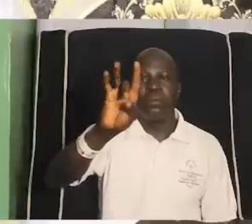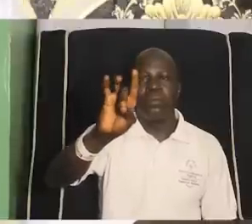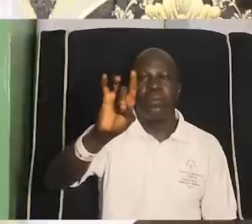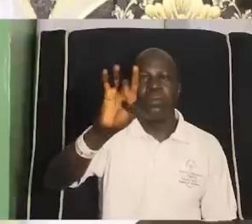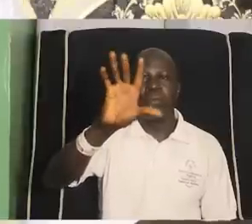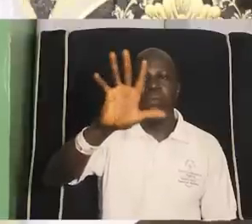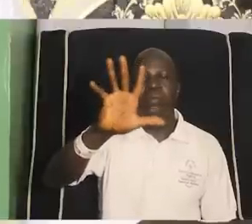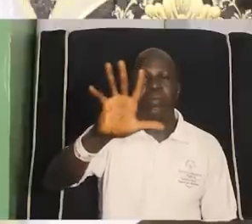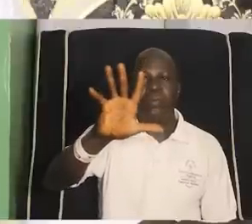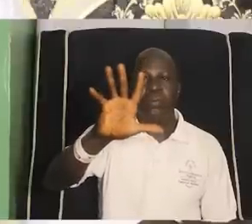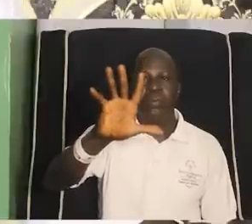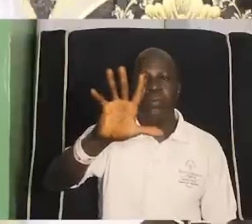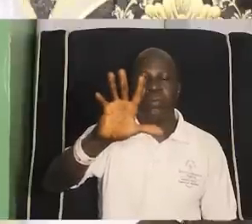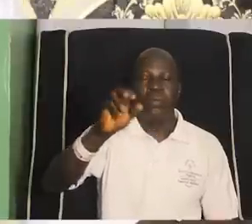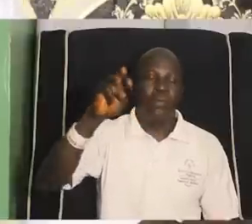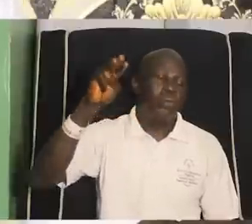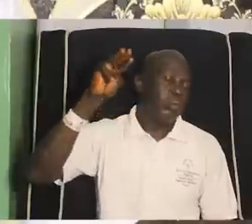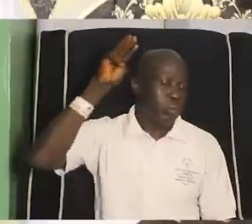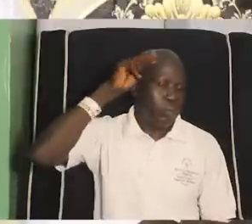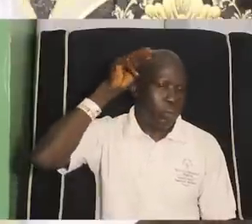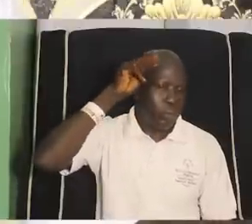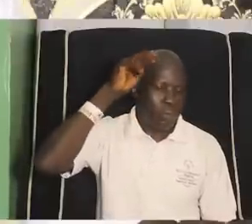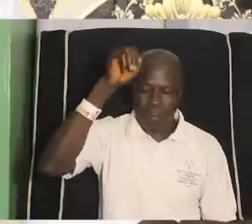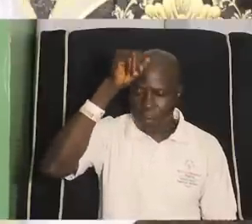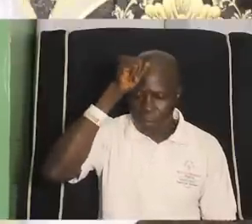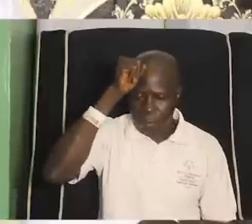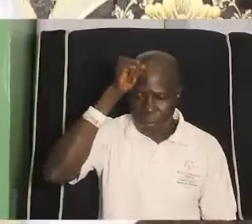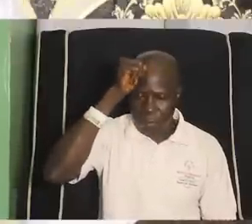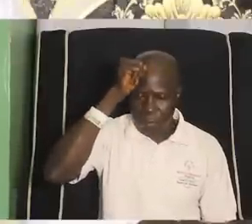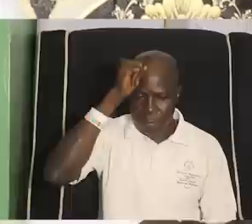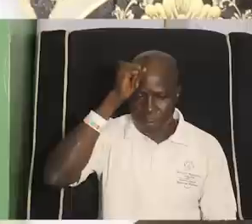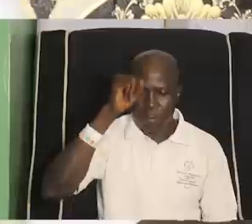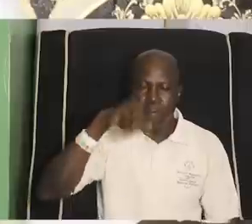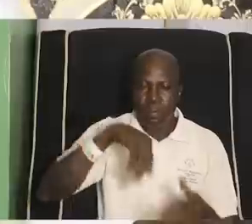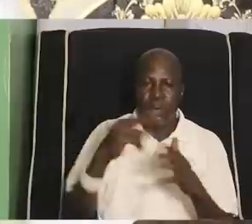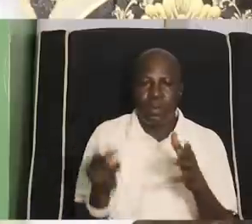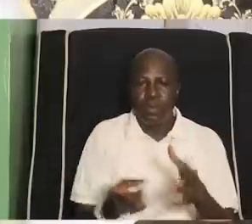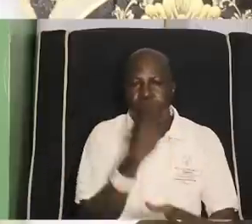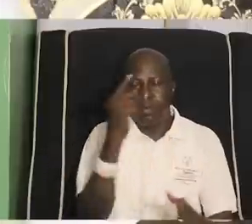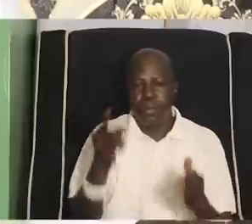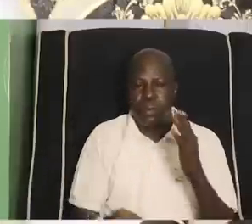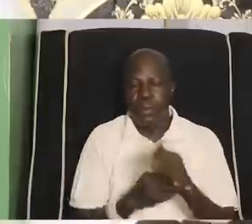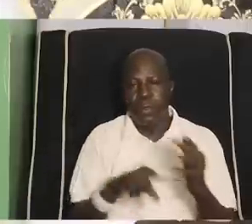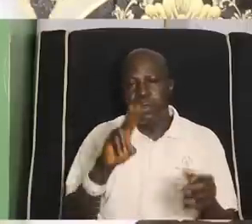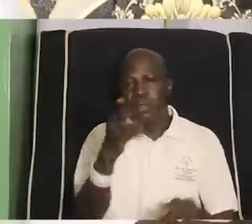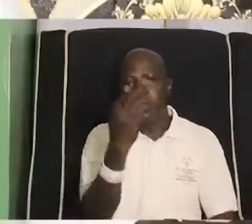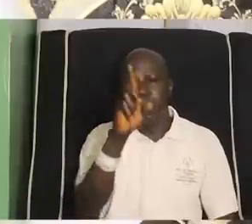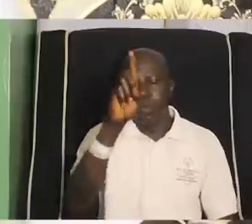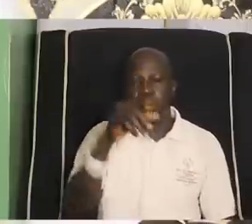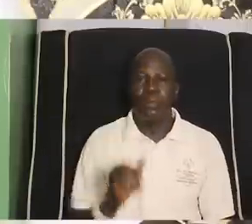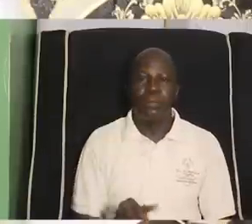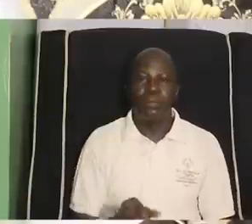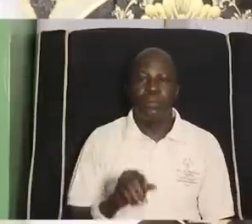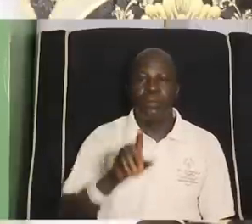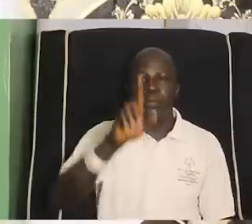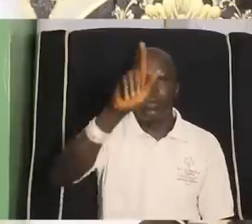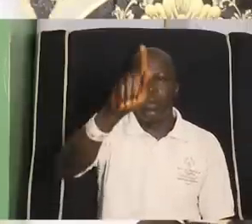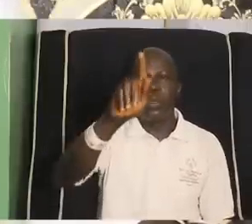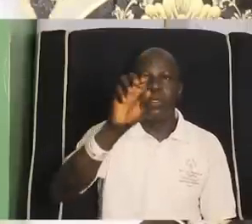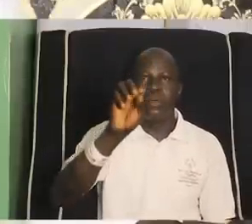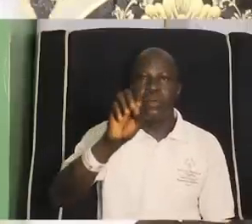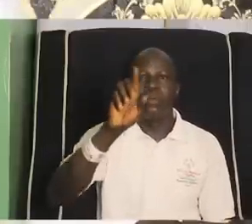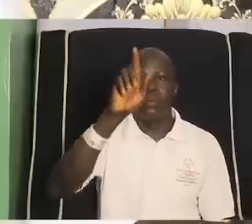30 32 67 02 85 Mustafa Solomon Muslim Abujade, the fourth bank. Ekeji. Second one.